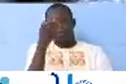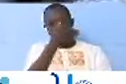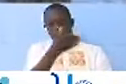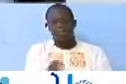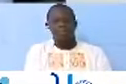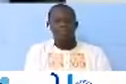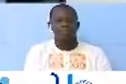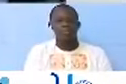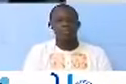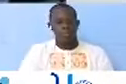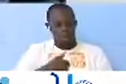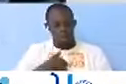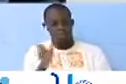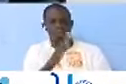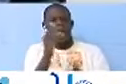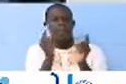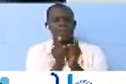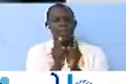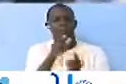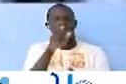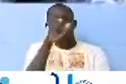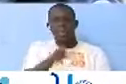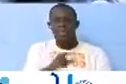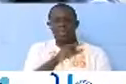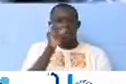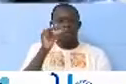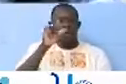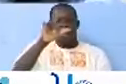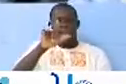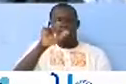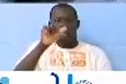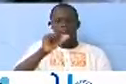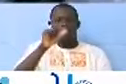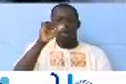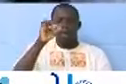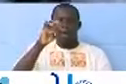Yeah, I went there and found Lamin Money.